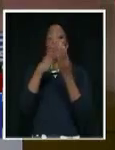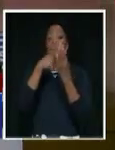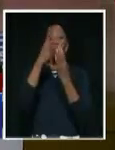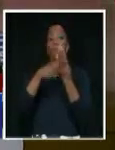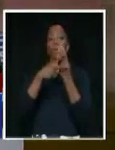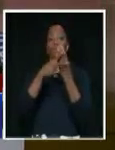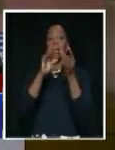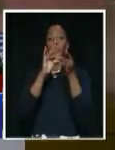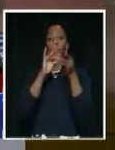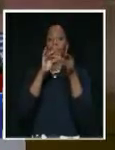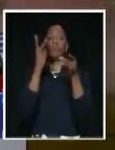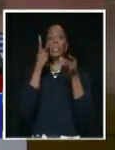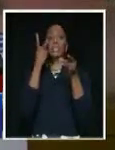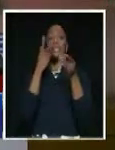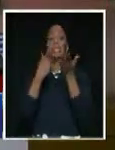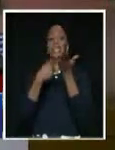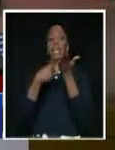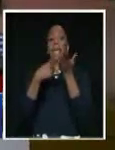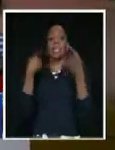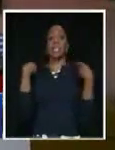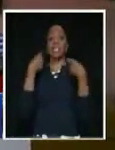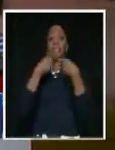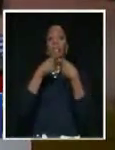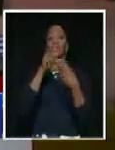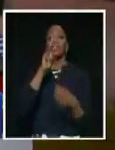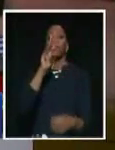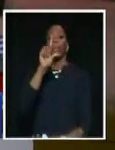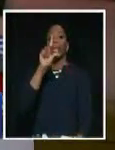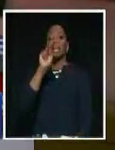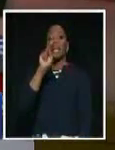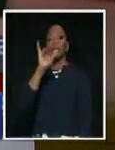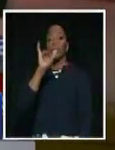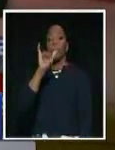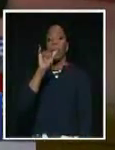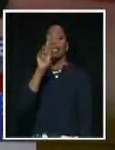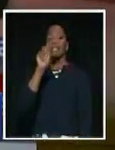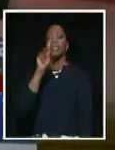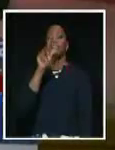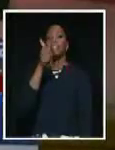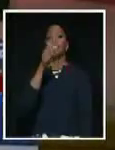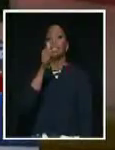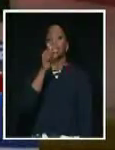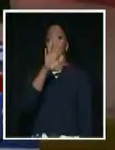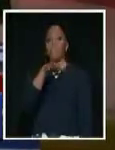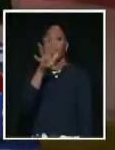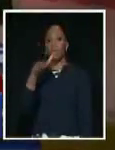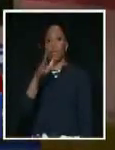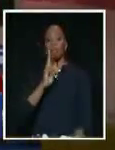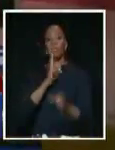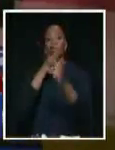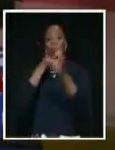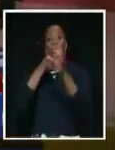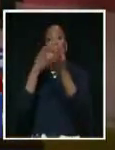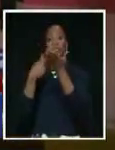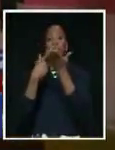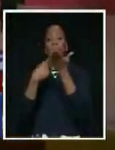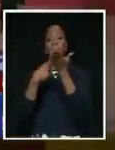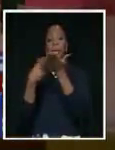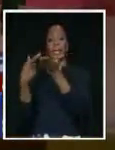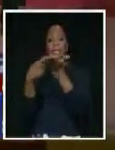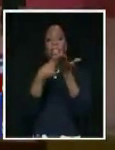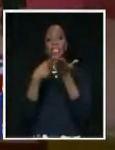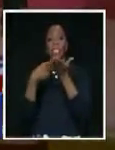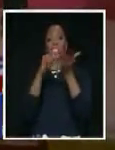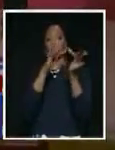now. You can also see tonight's debate in Spanish on WLNY TV 1055, and you can join the debate discussion online